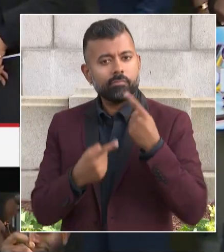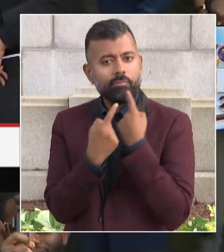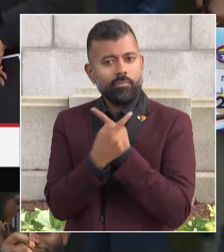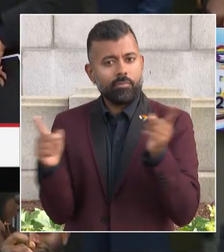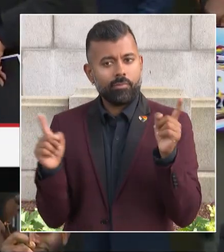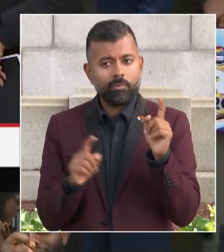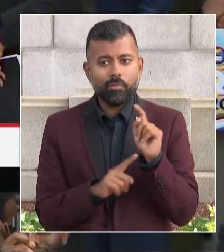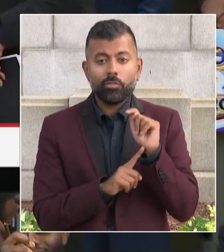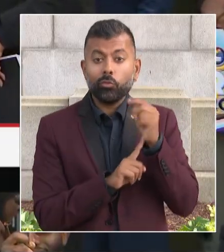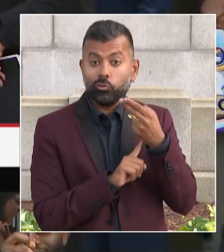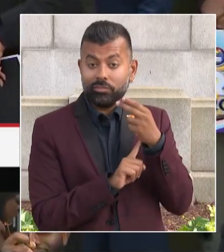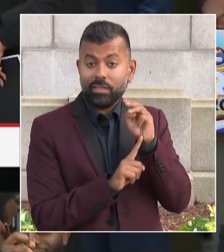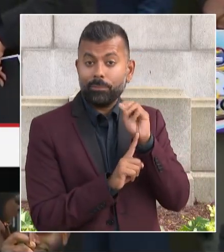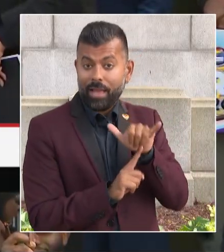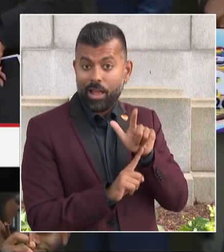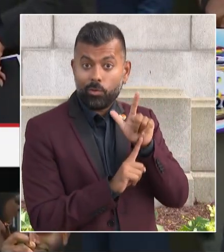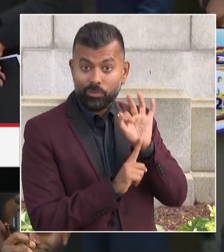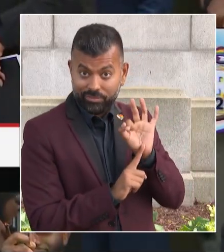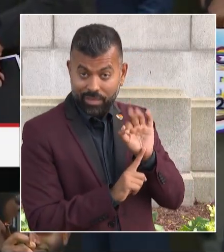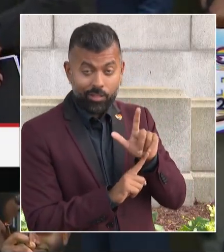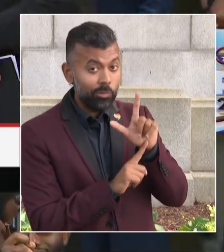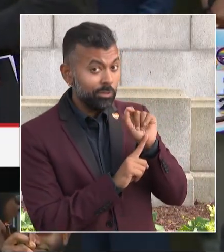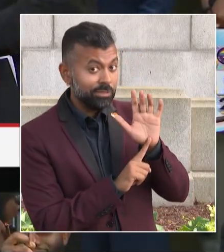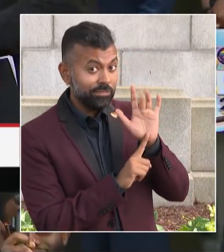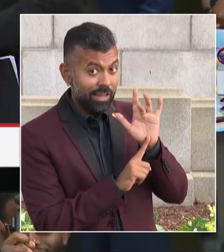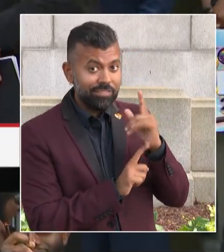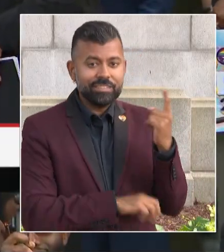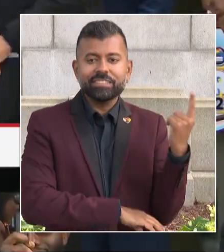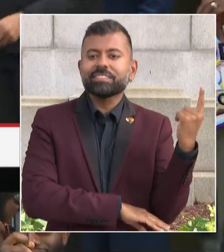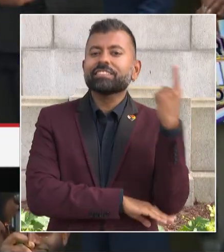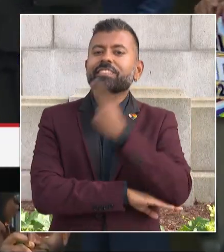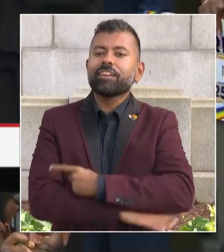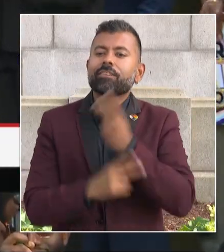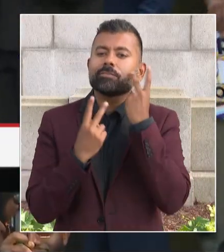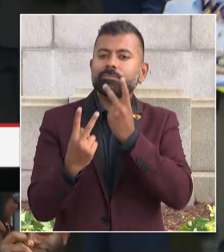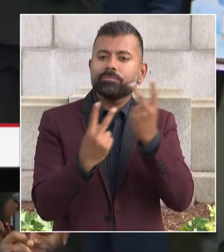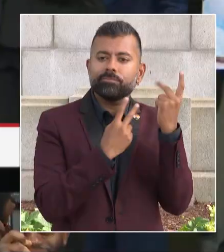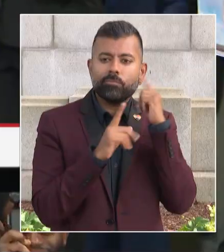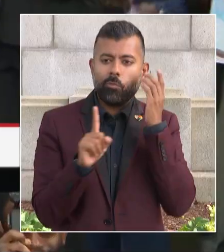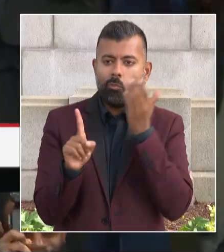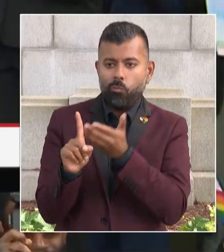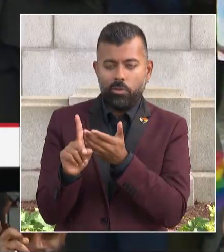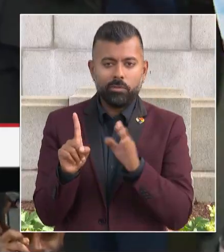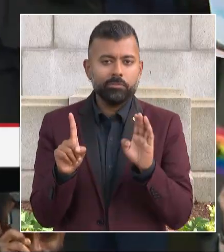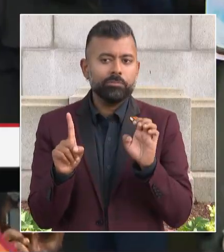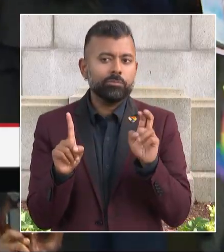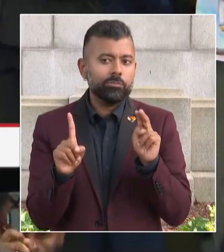29th, 2025 as Day of Remembrance for Bernie D'Elia in Washington, D.C.